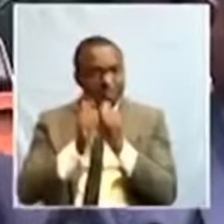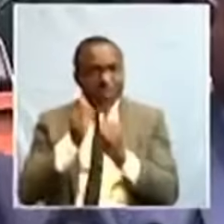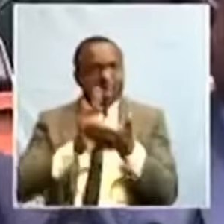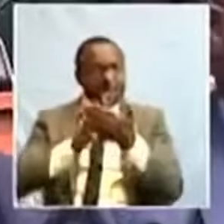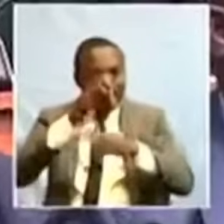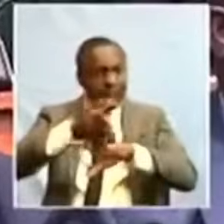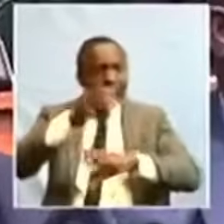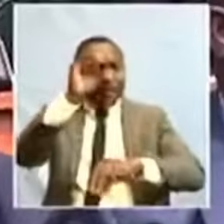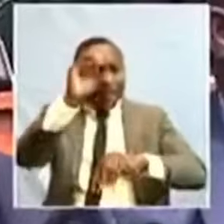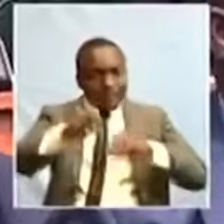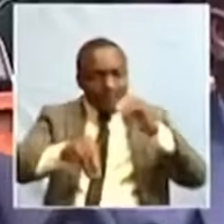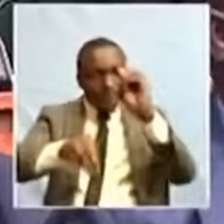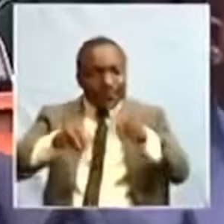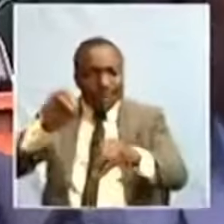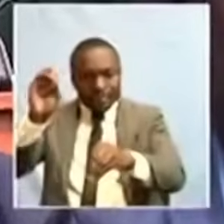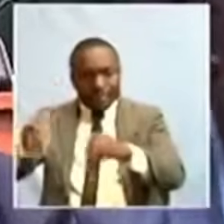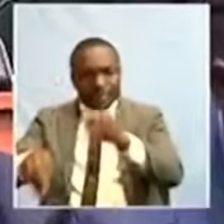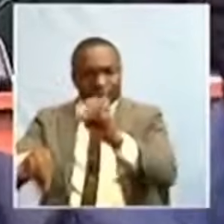after planting,